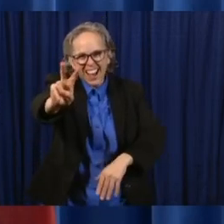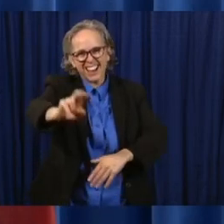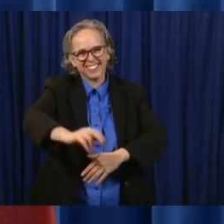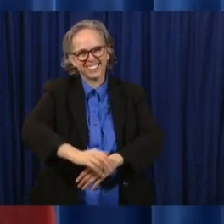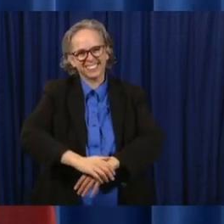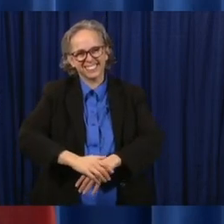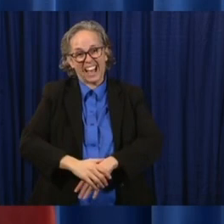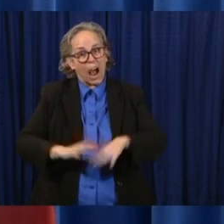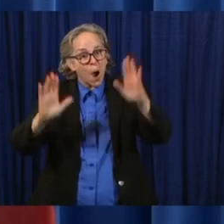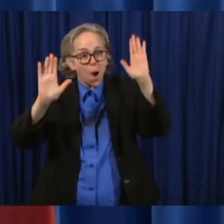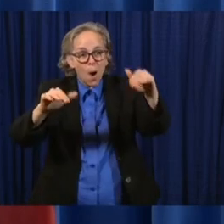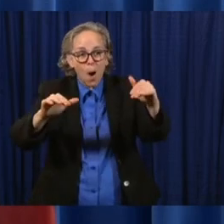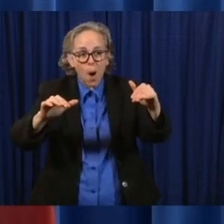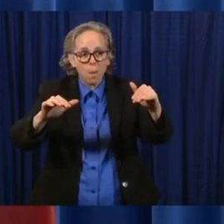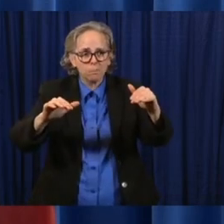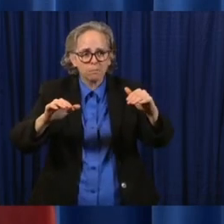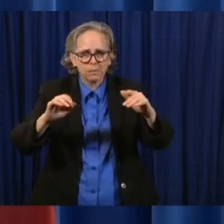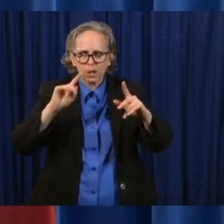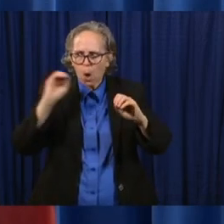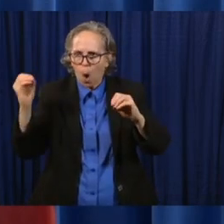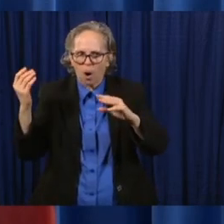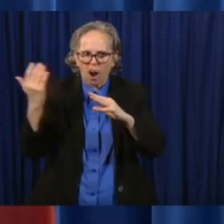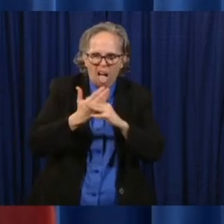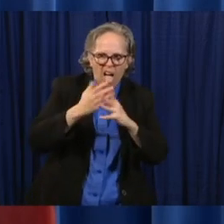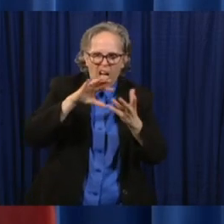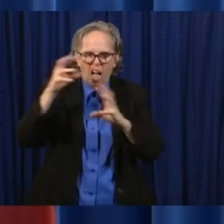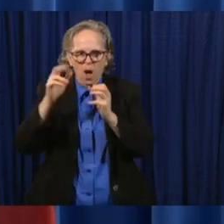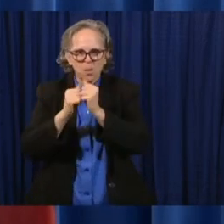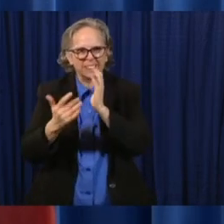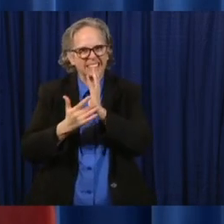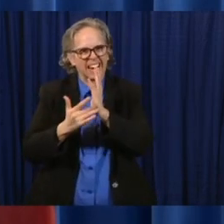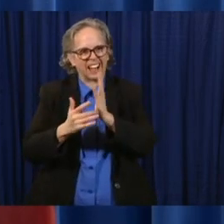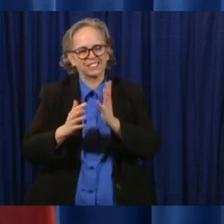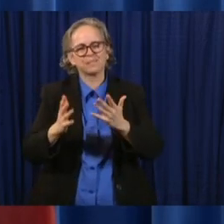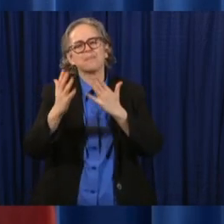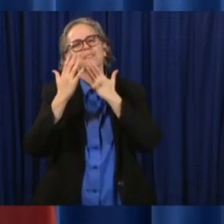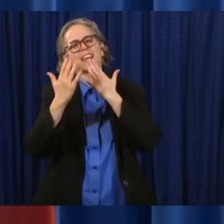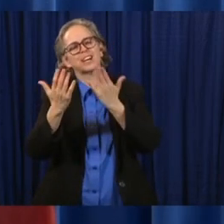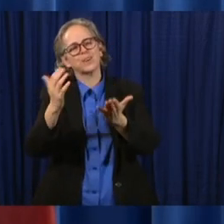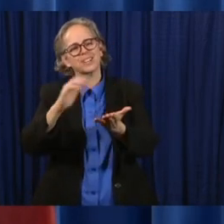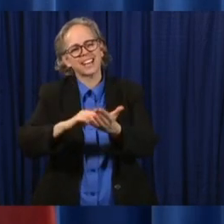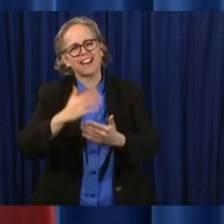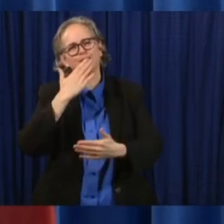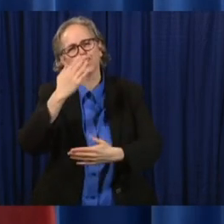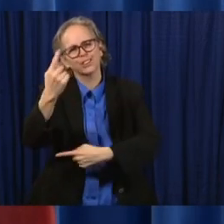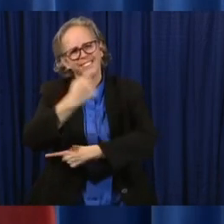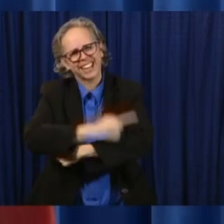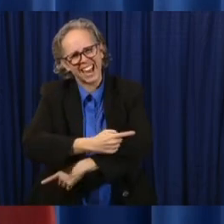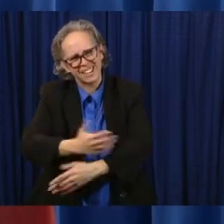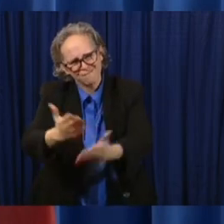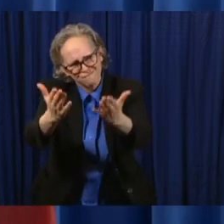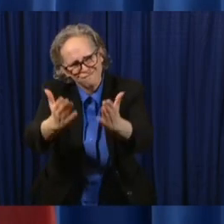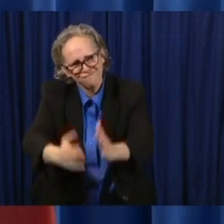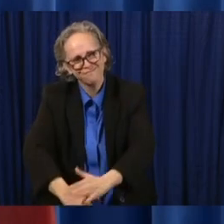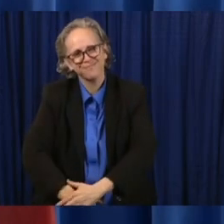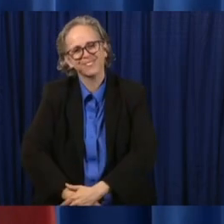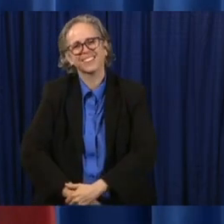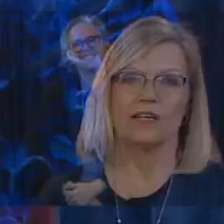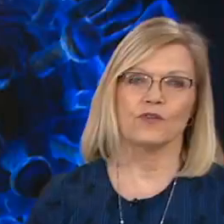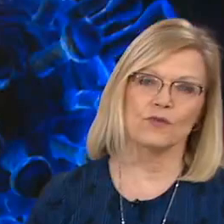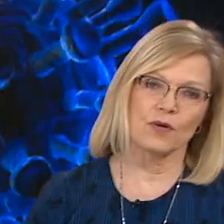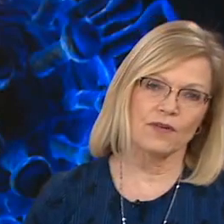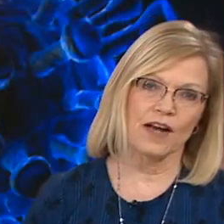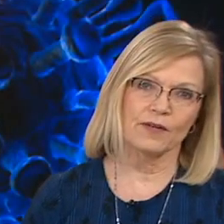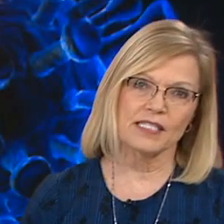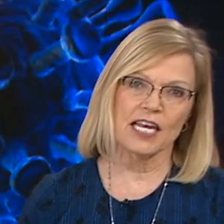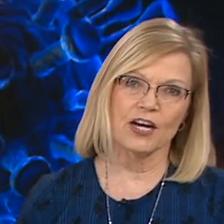have no interruptions and things go well tomorrow. Thank you all very much. Have a good day. Just under 13,000 cases